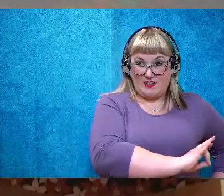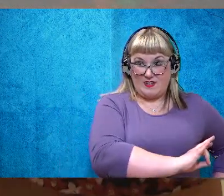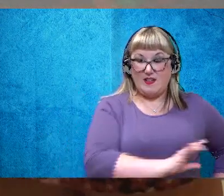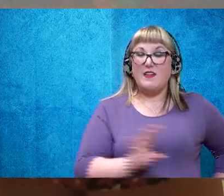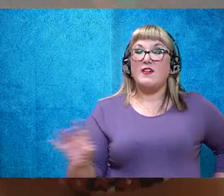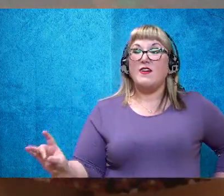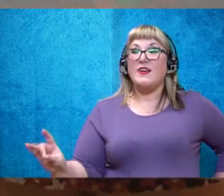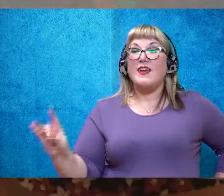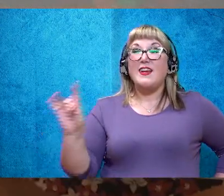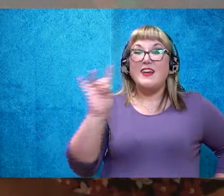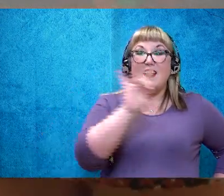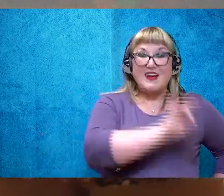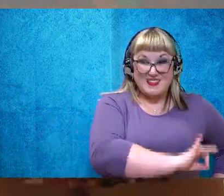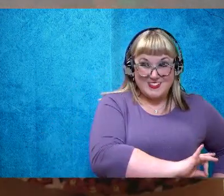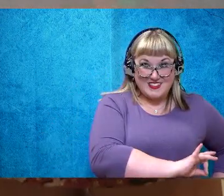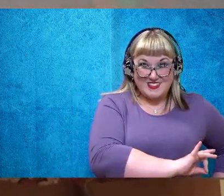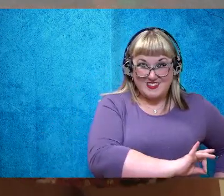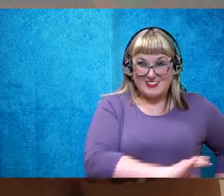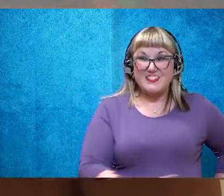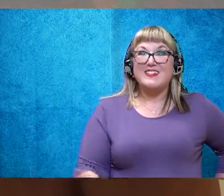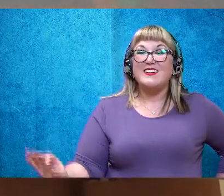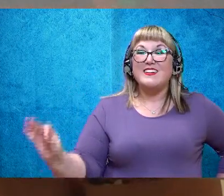7, 8,